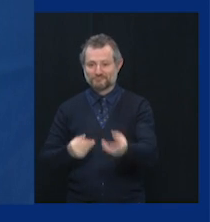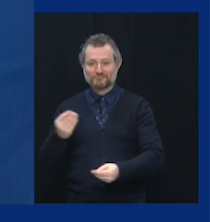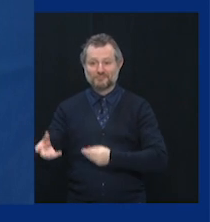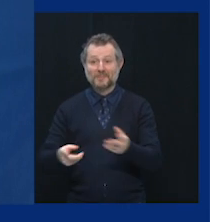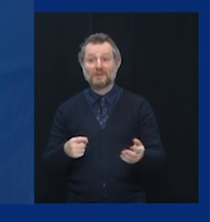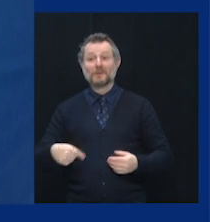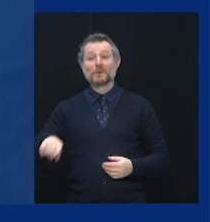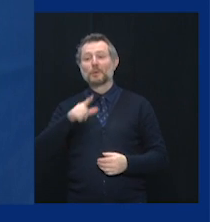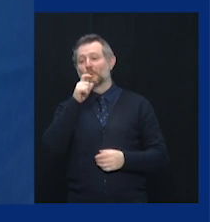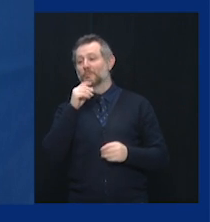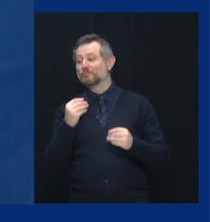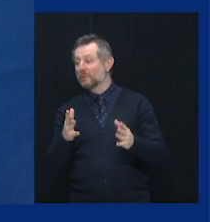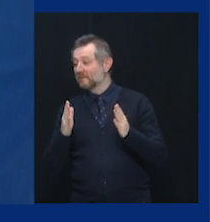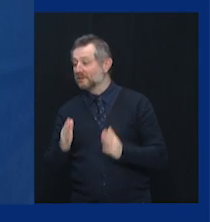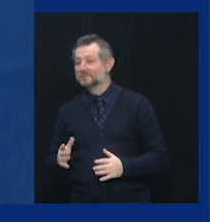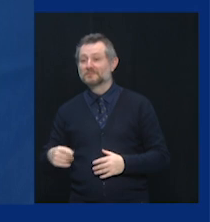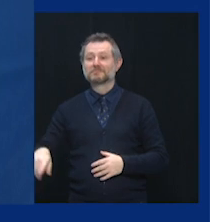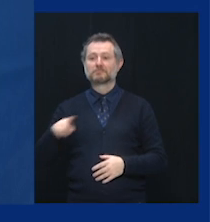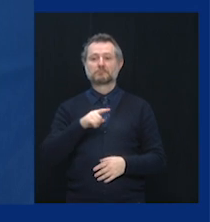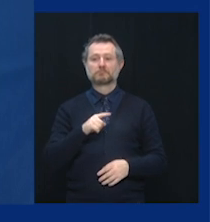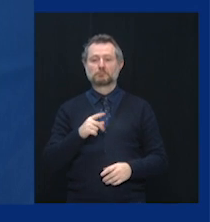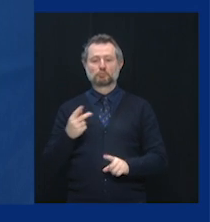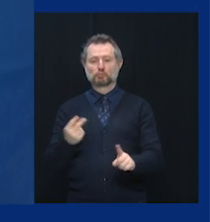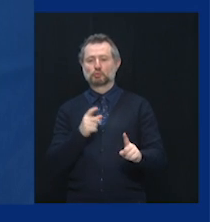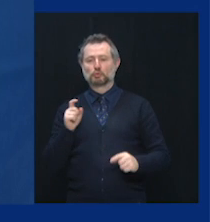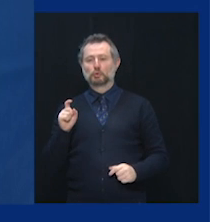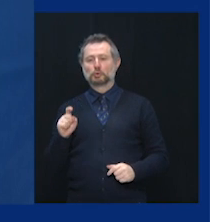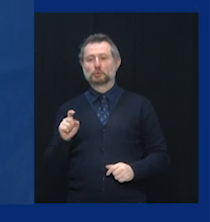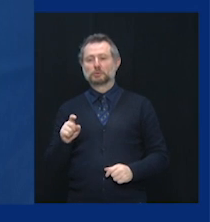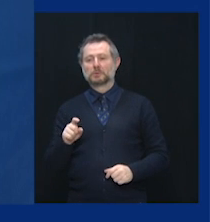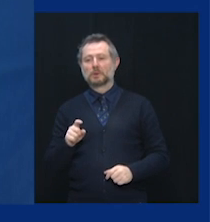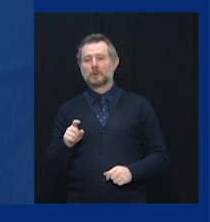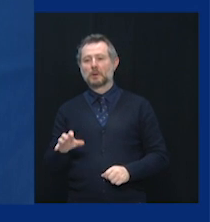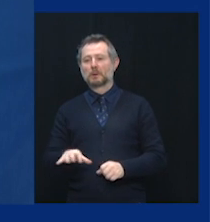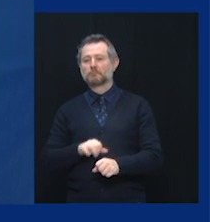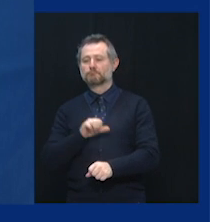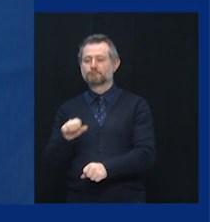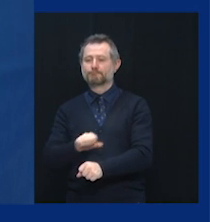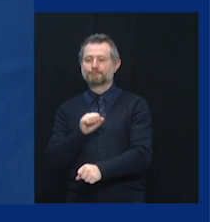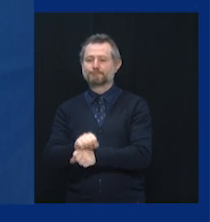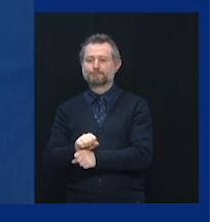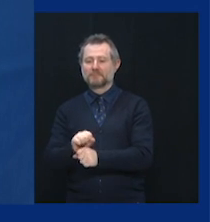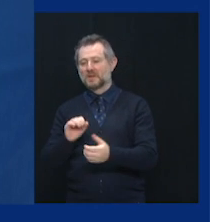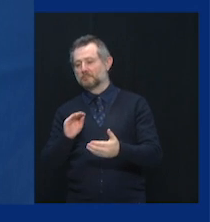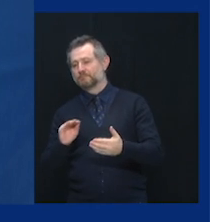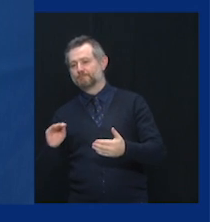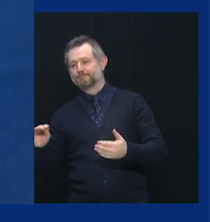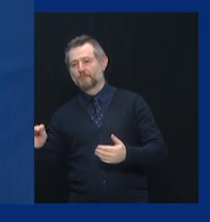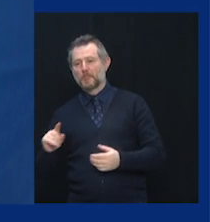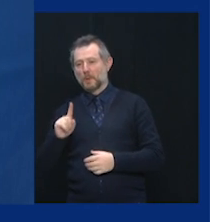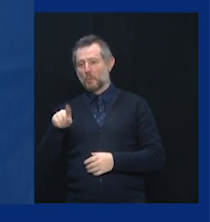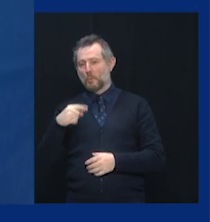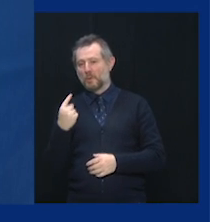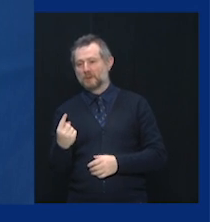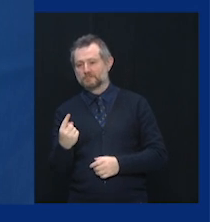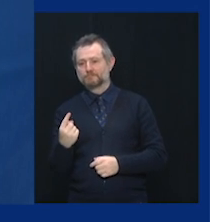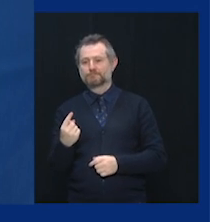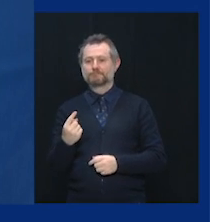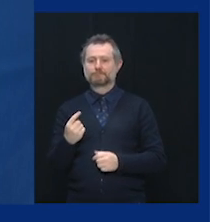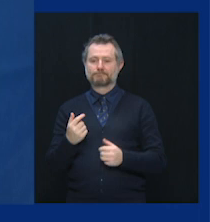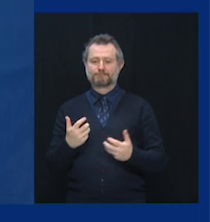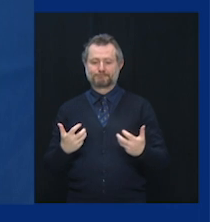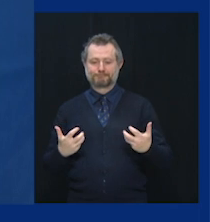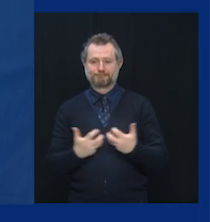Providers should only schedule appointments for allocations they know they will